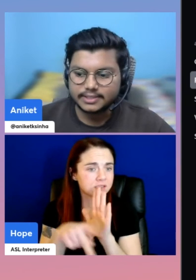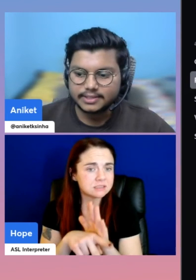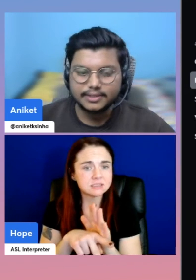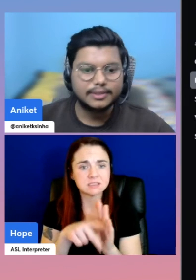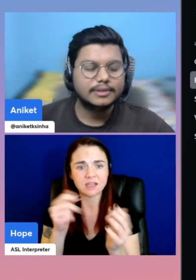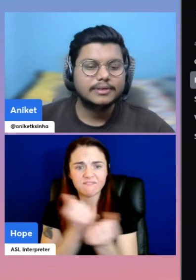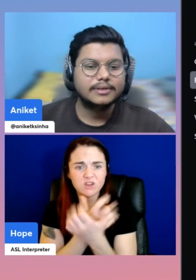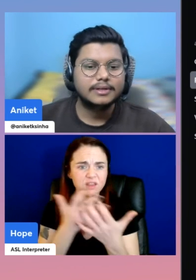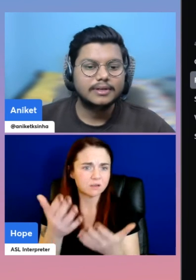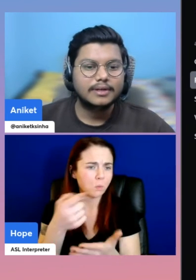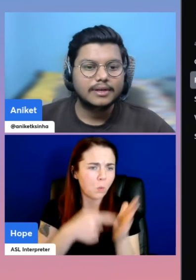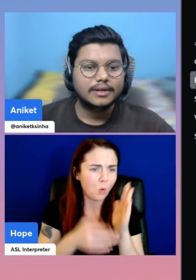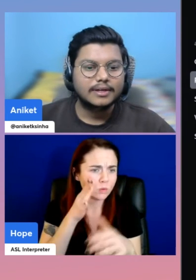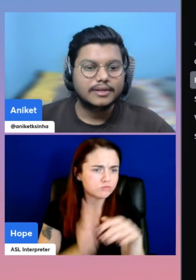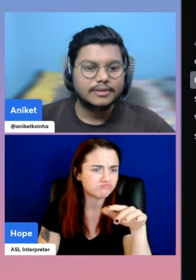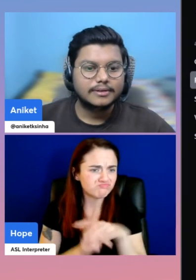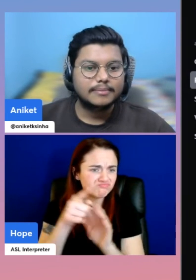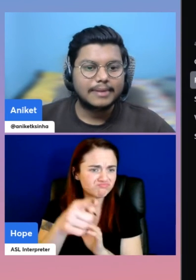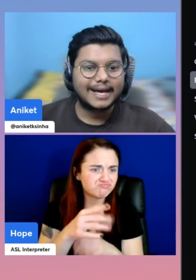us.